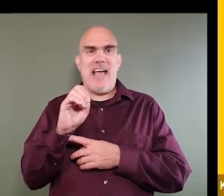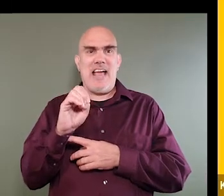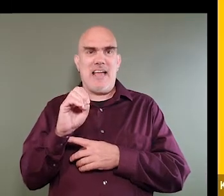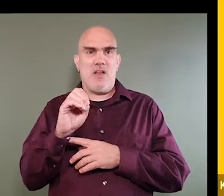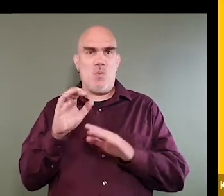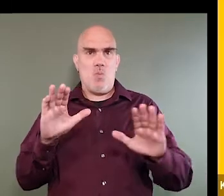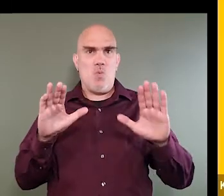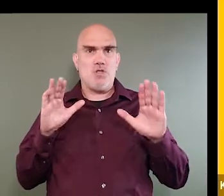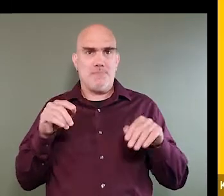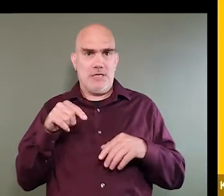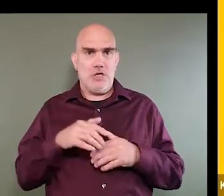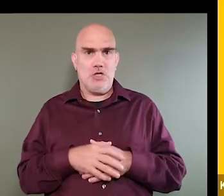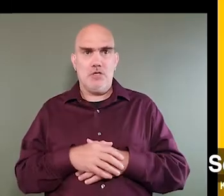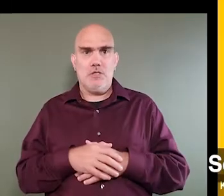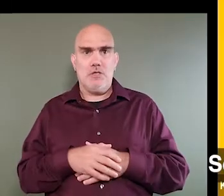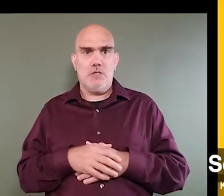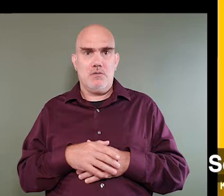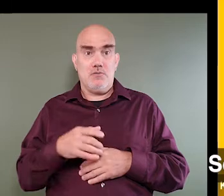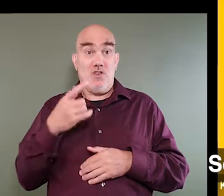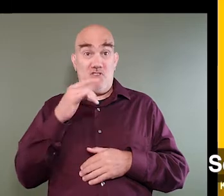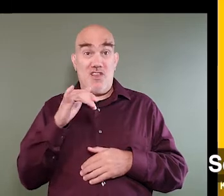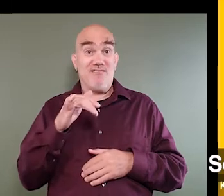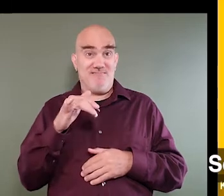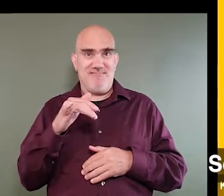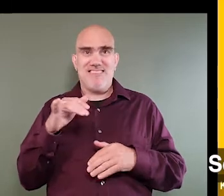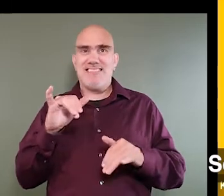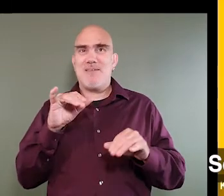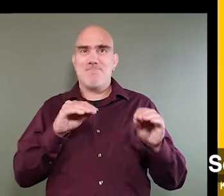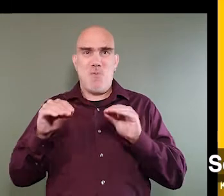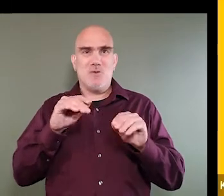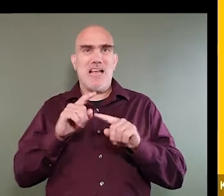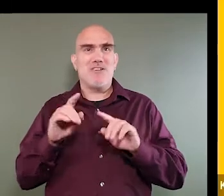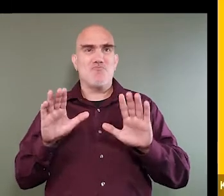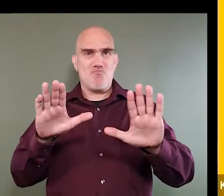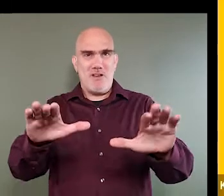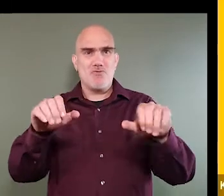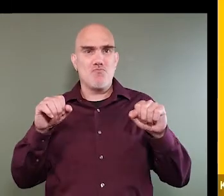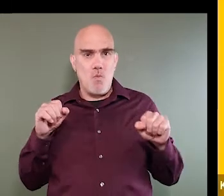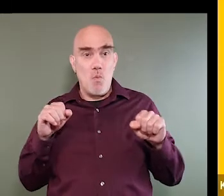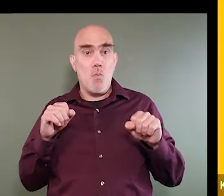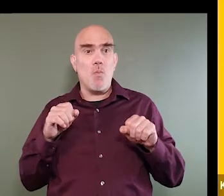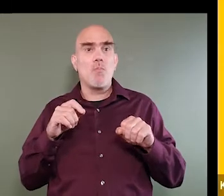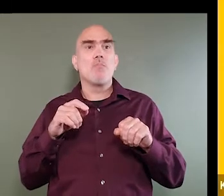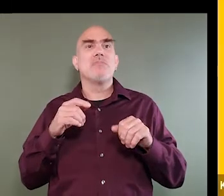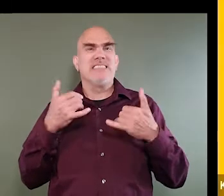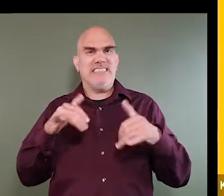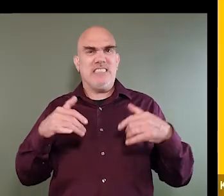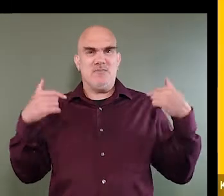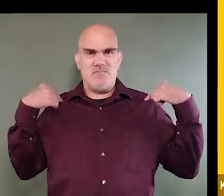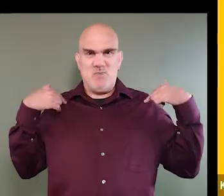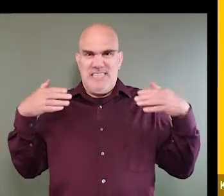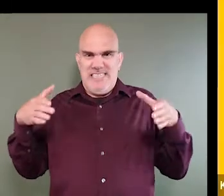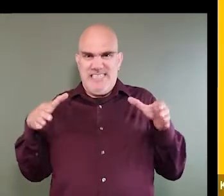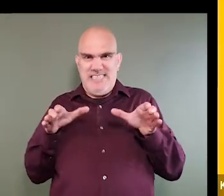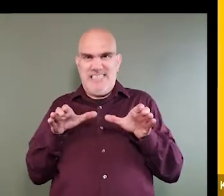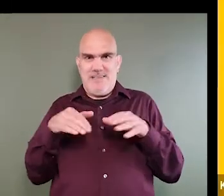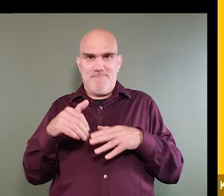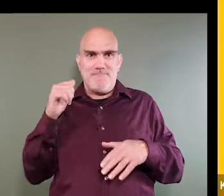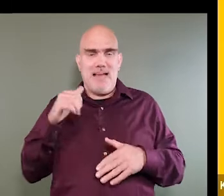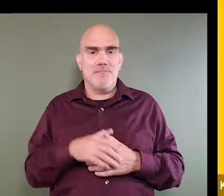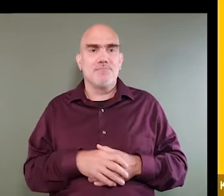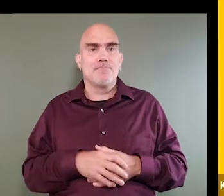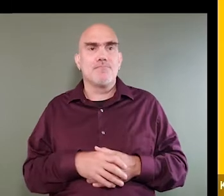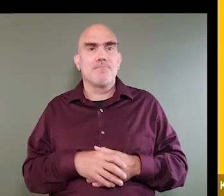here. So the same motion as our press and row. Still squeezing them shoulder blades together in the